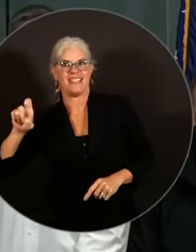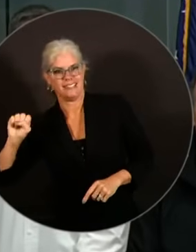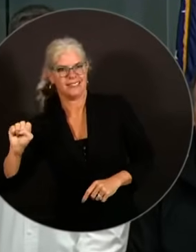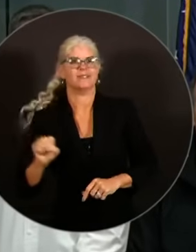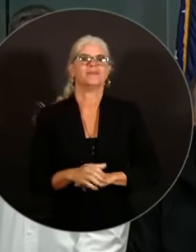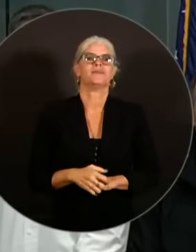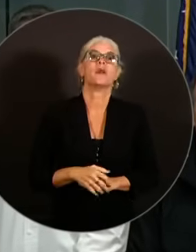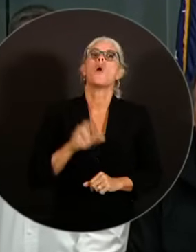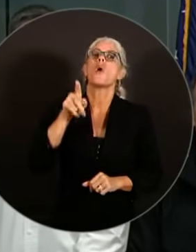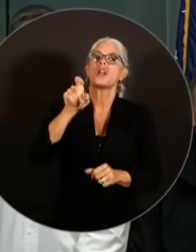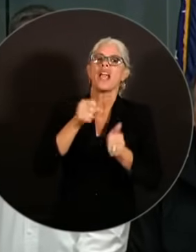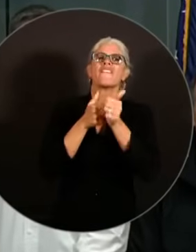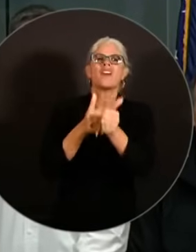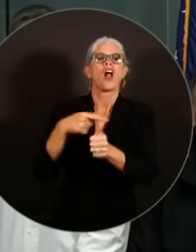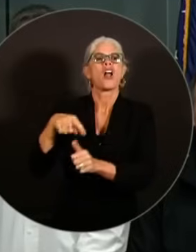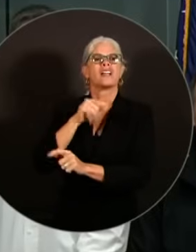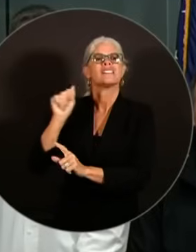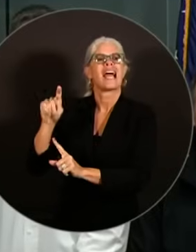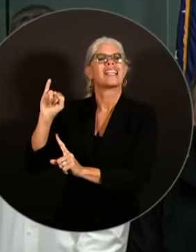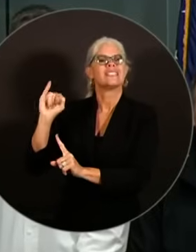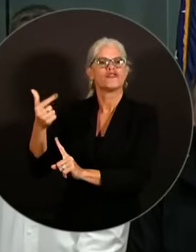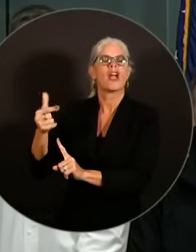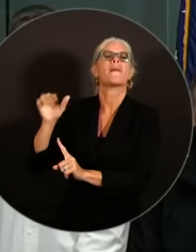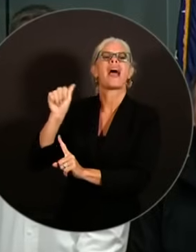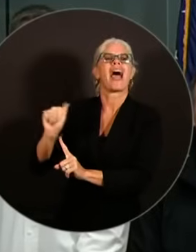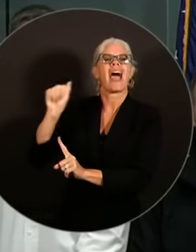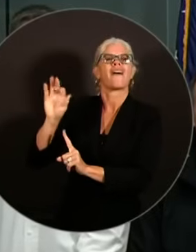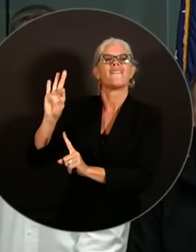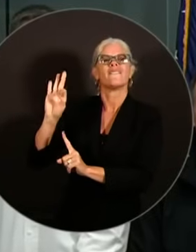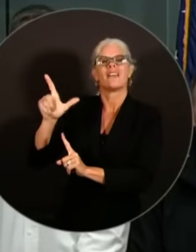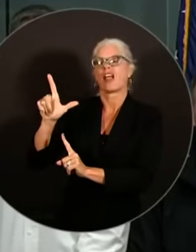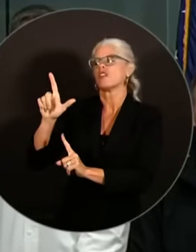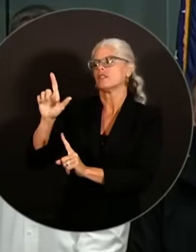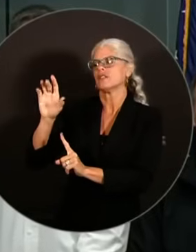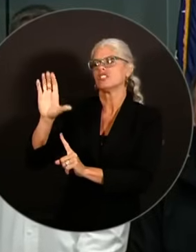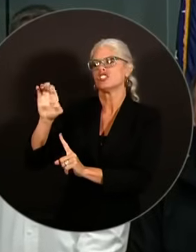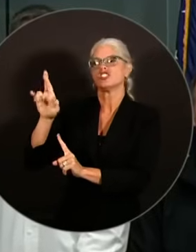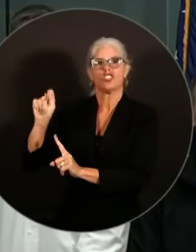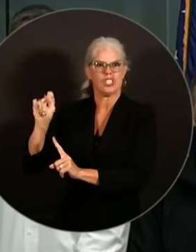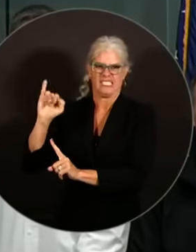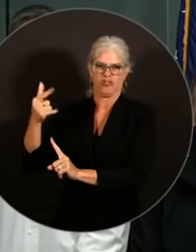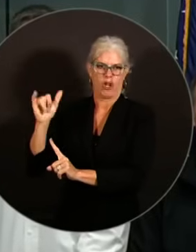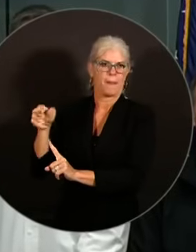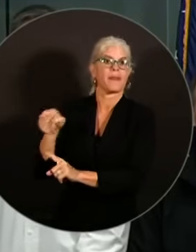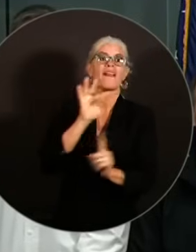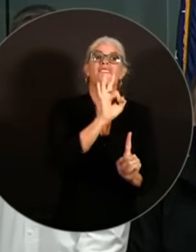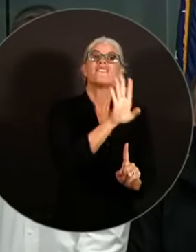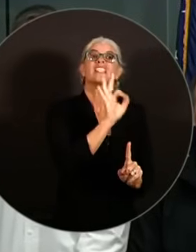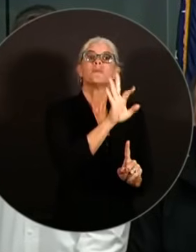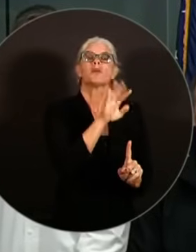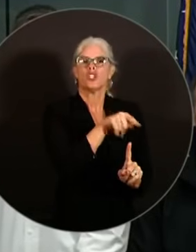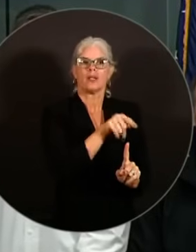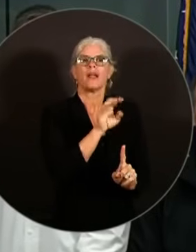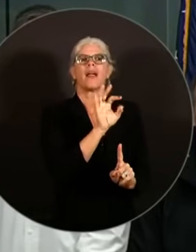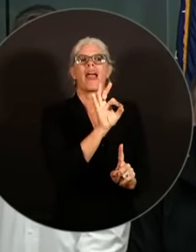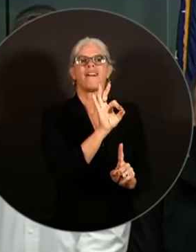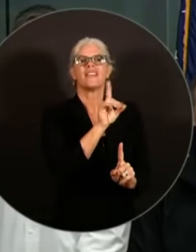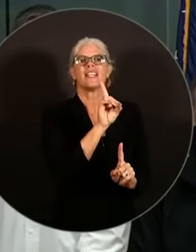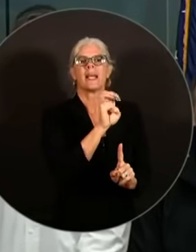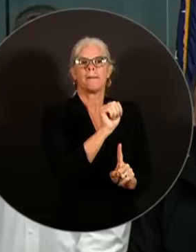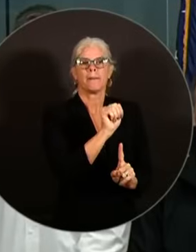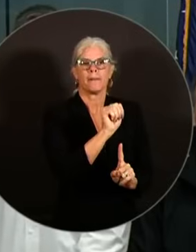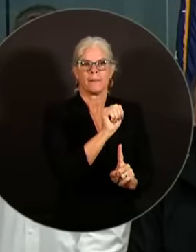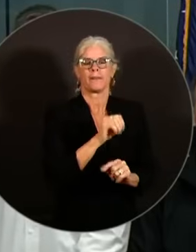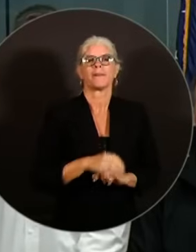follow us at FLSERT on X and Instagram, and Facebook at FDEM. That is the most trusted and